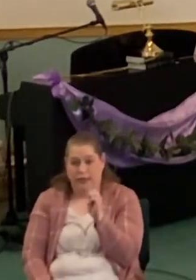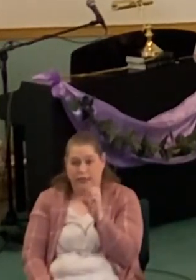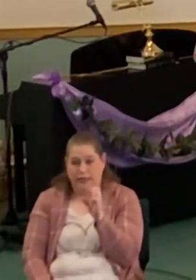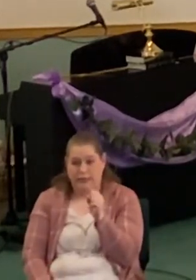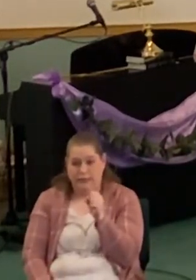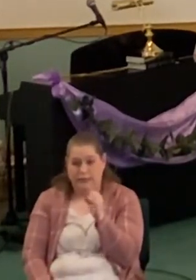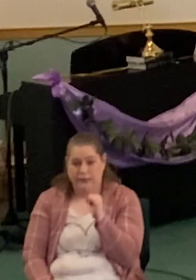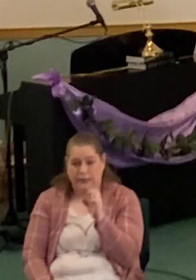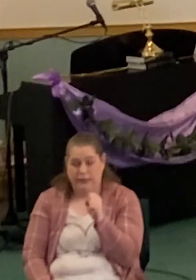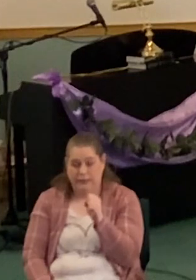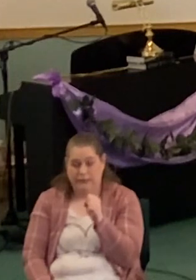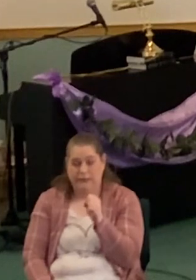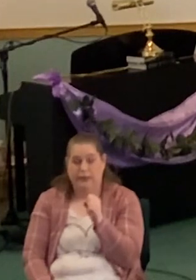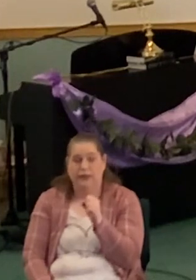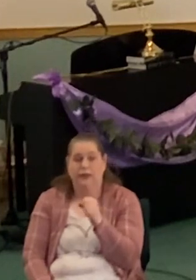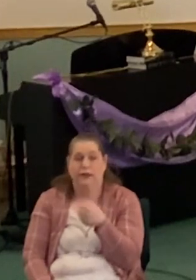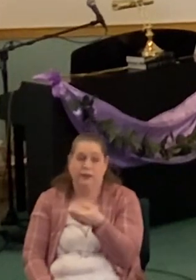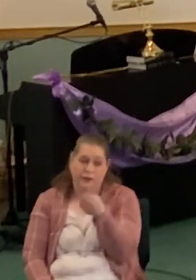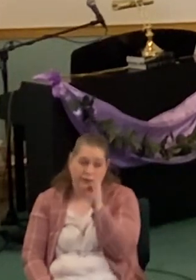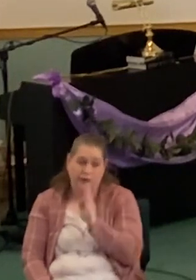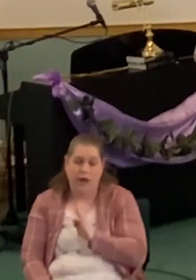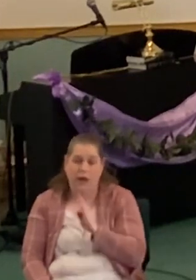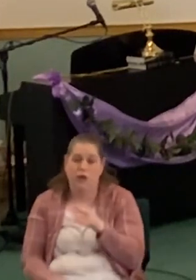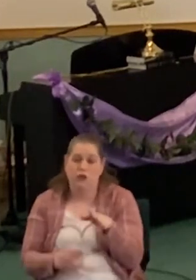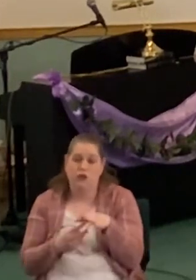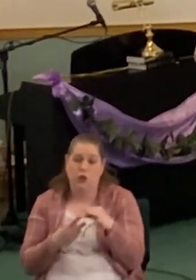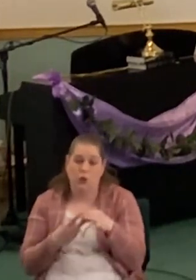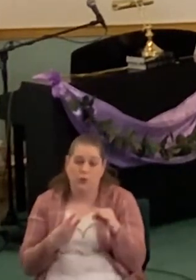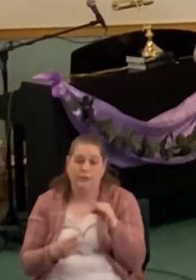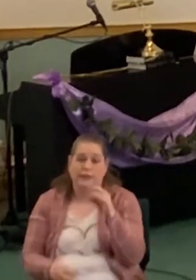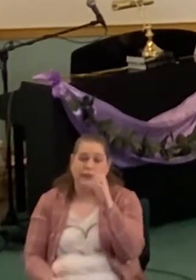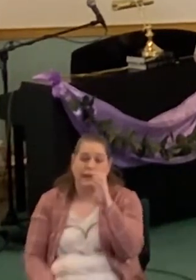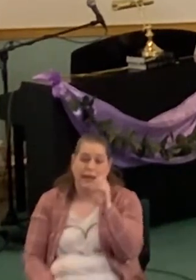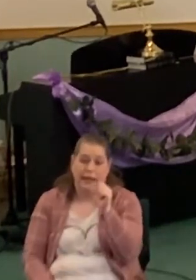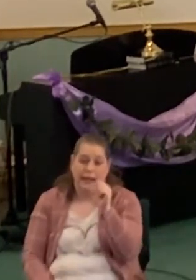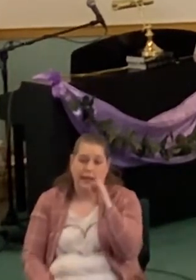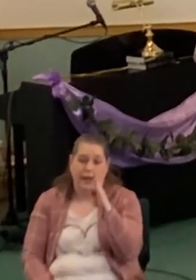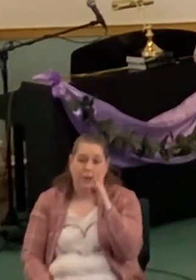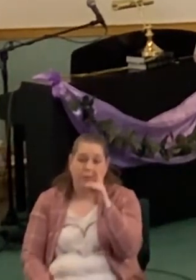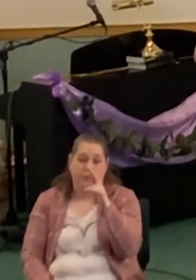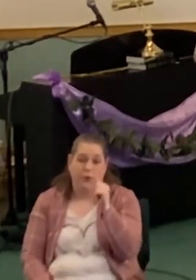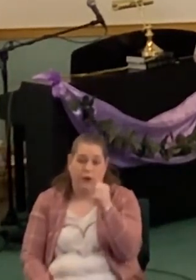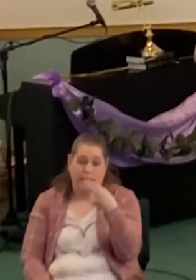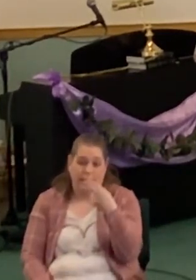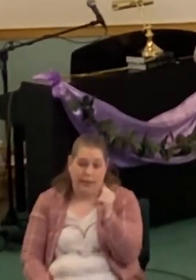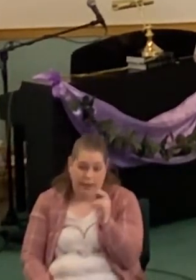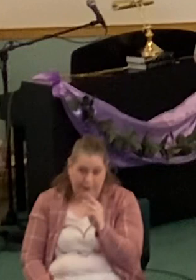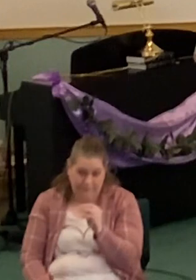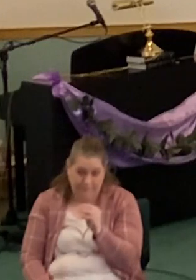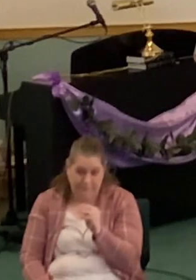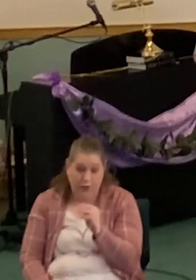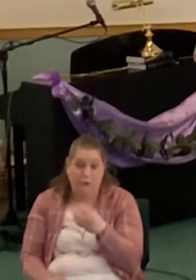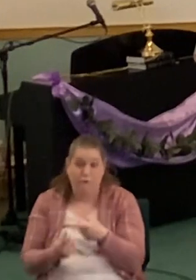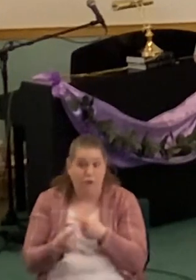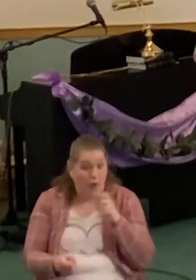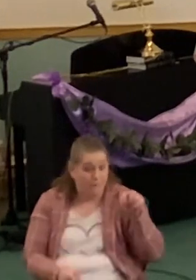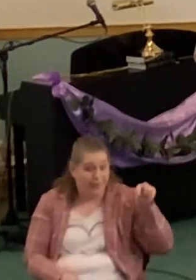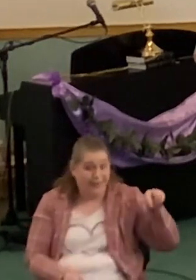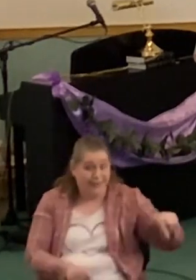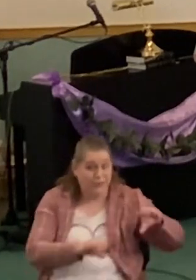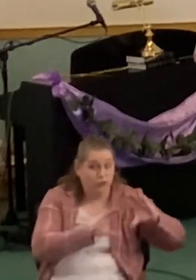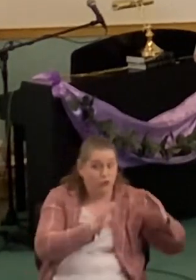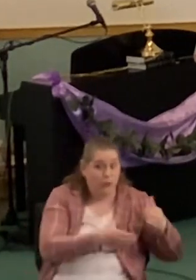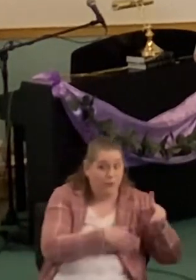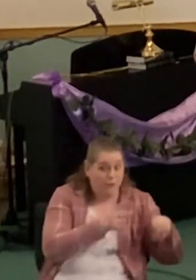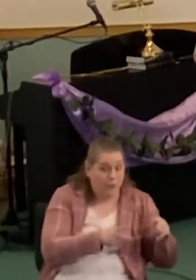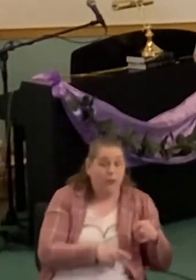from Ur, the Chaldeans, the same little group of people. God had elected Abraham and chosen Abraham